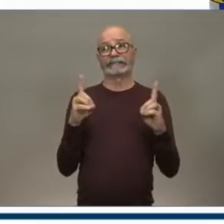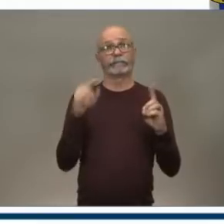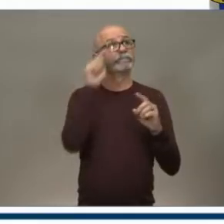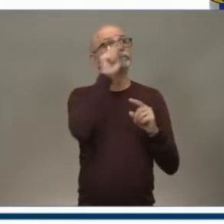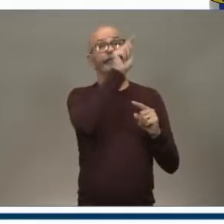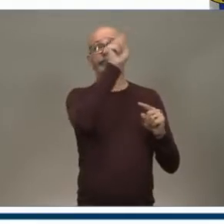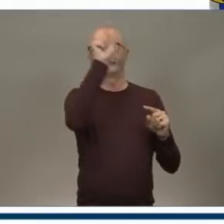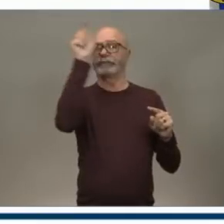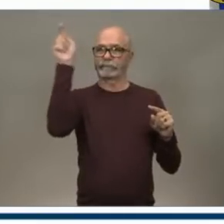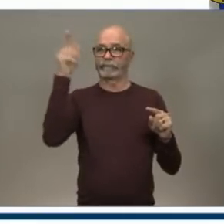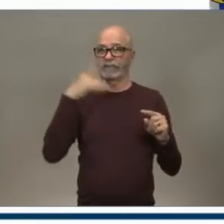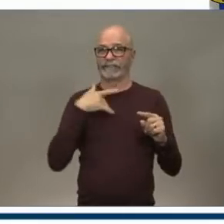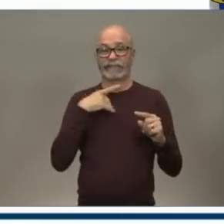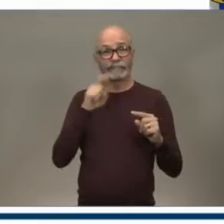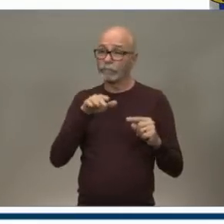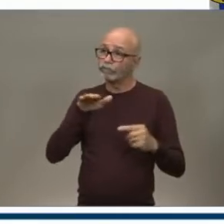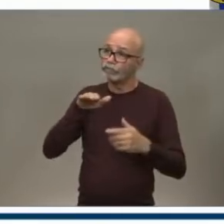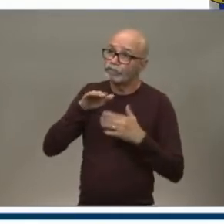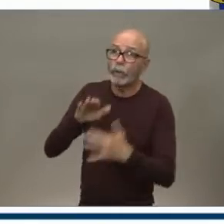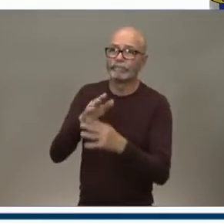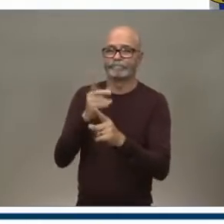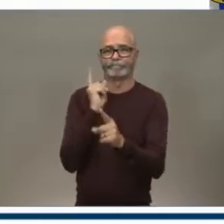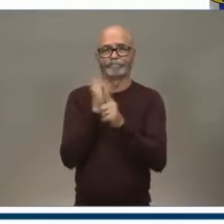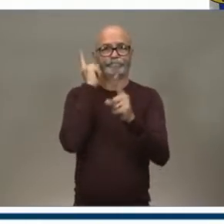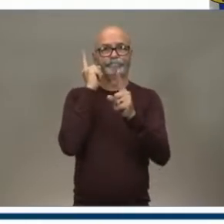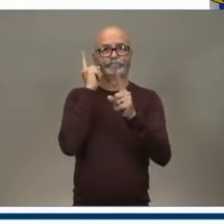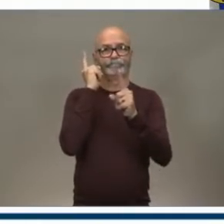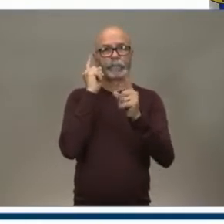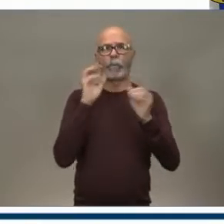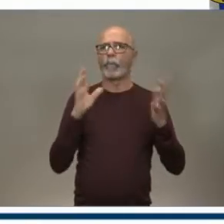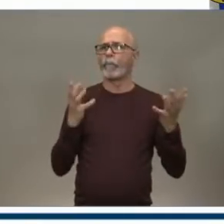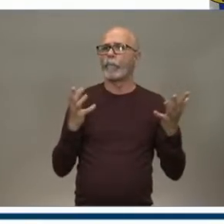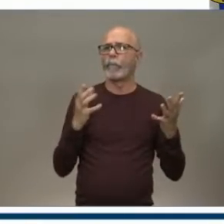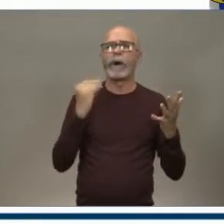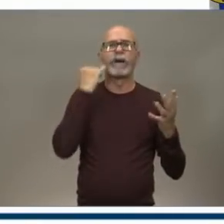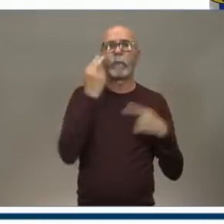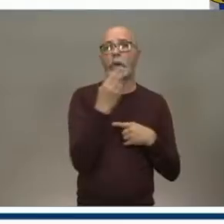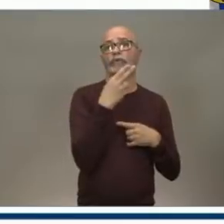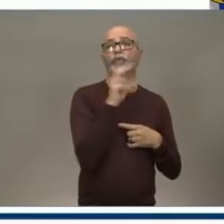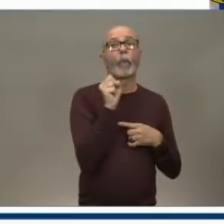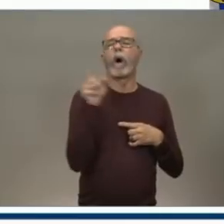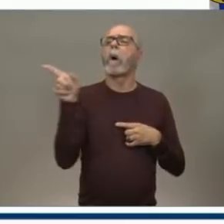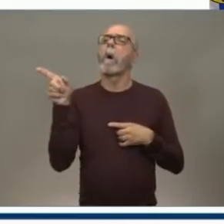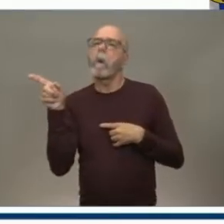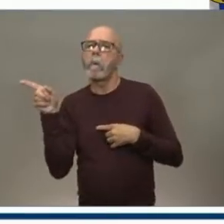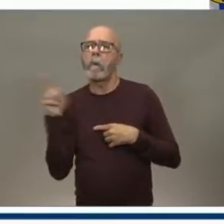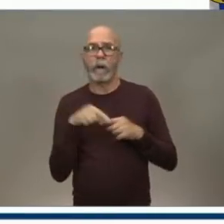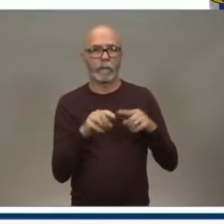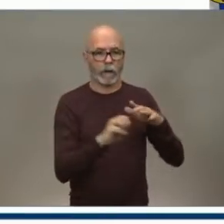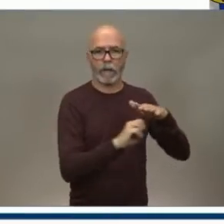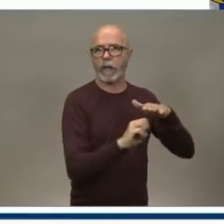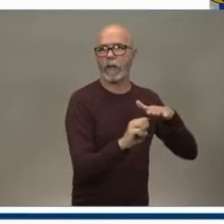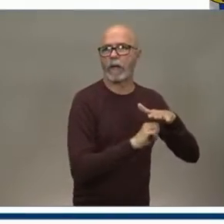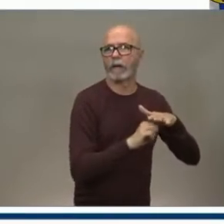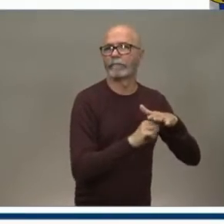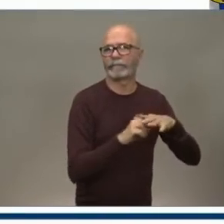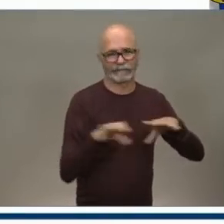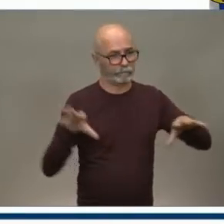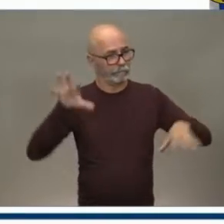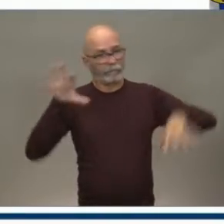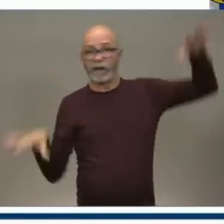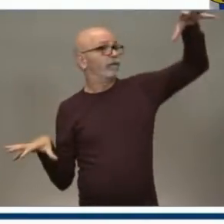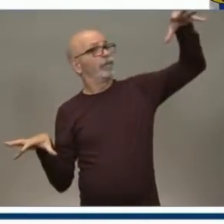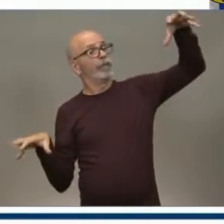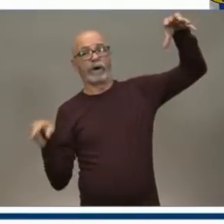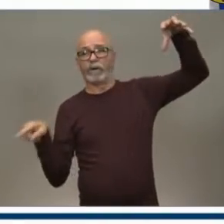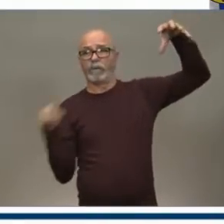schools? Because unlike the lower grades, kids in high schools are moving around all day. They don't get to stay in one set classroom, which